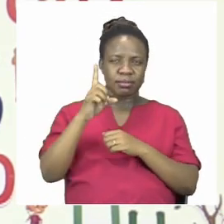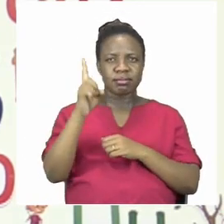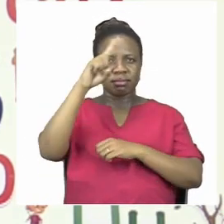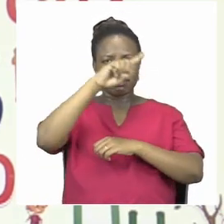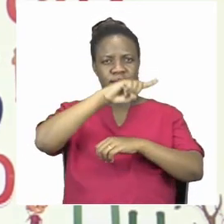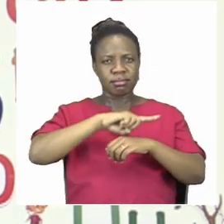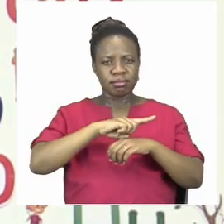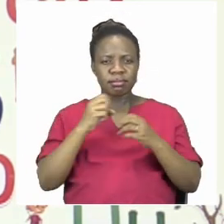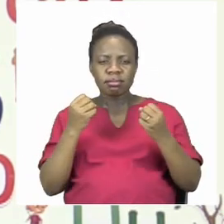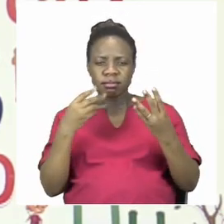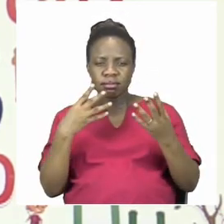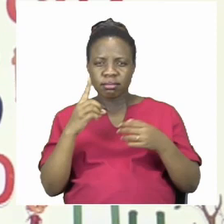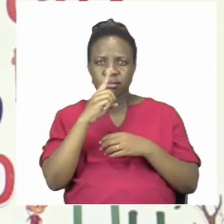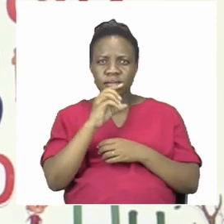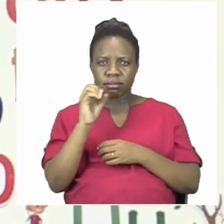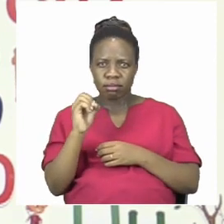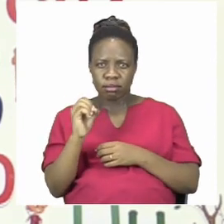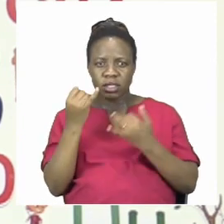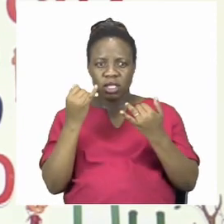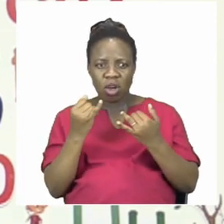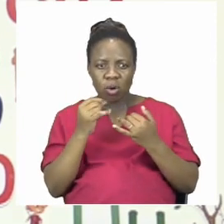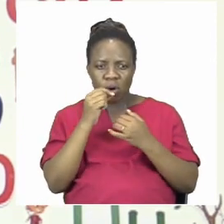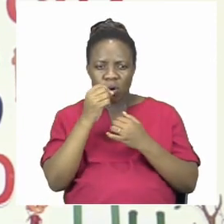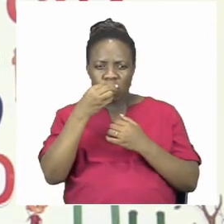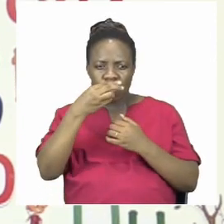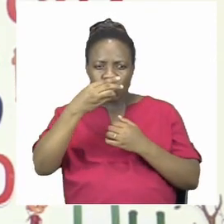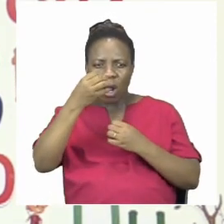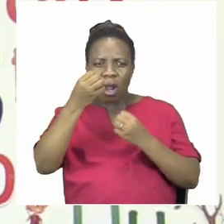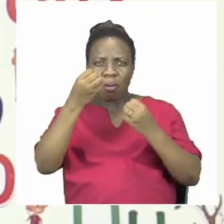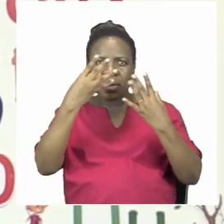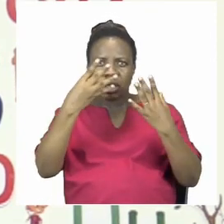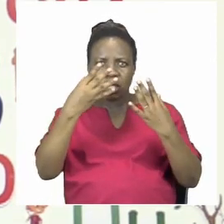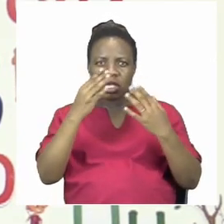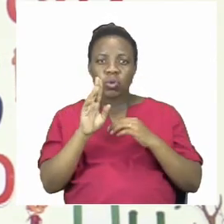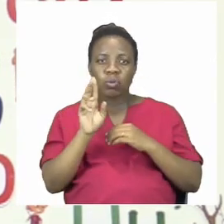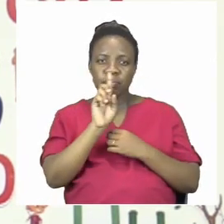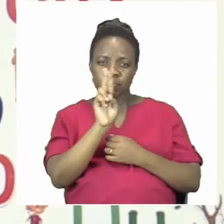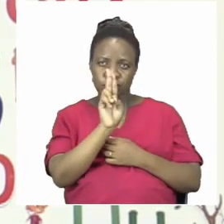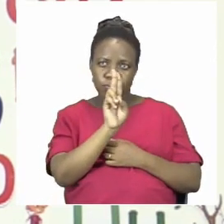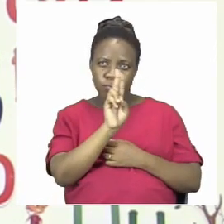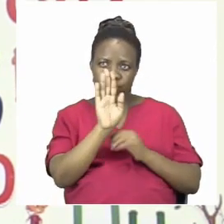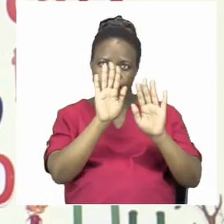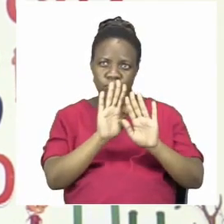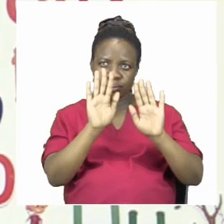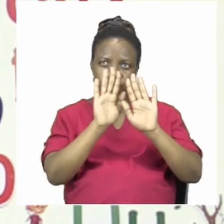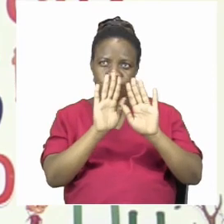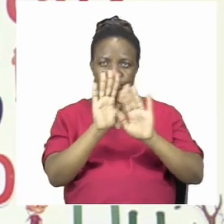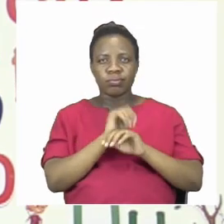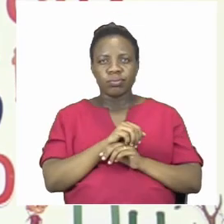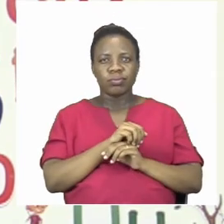So now you must go and you must count 10 blocks that will represent the